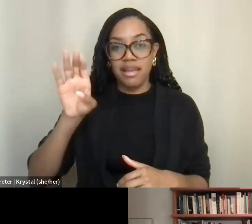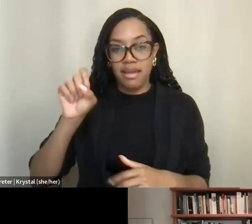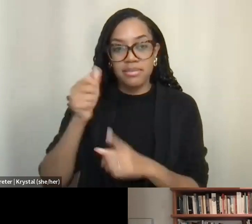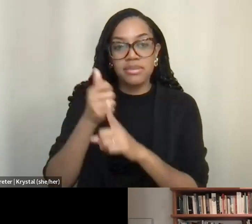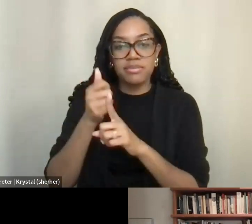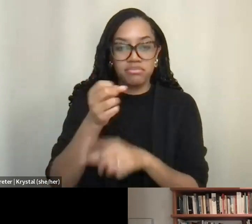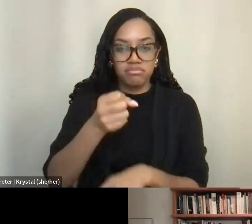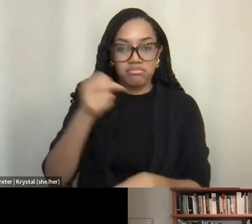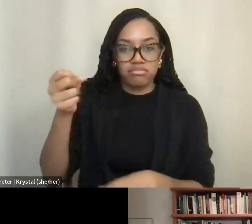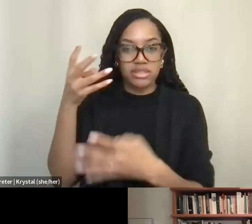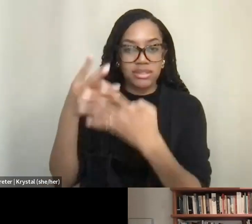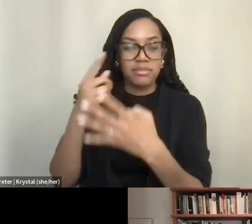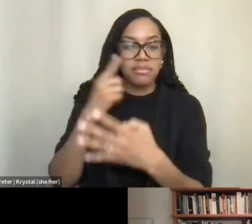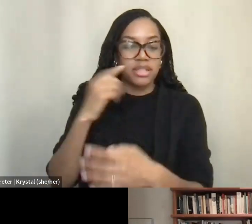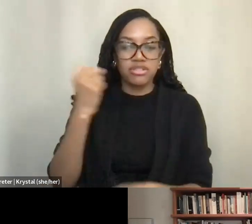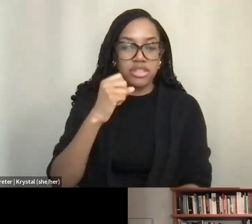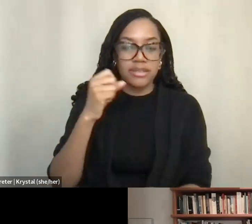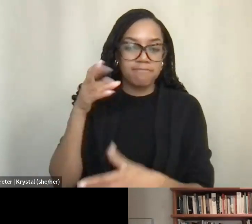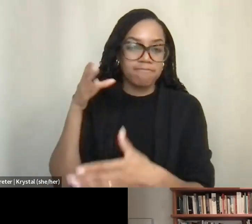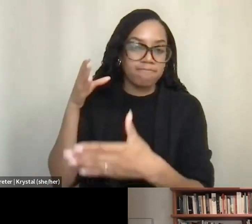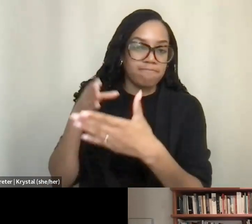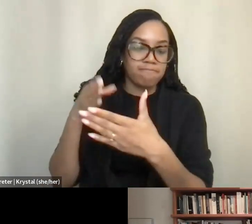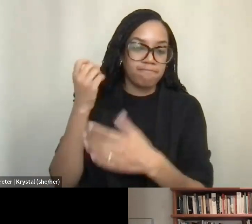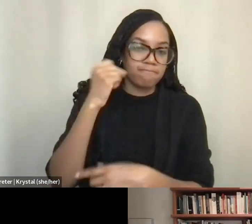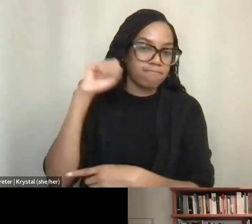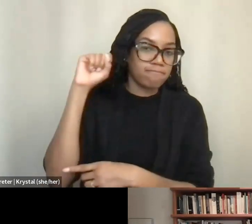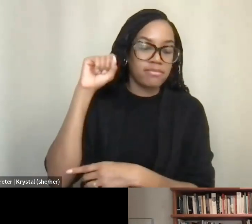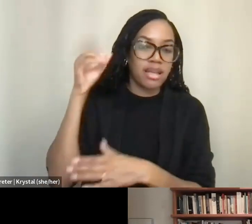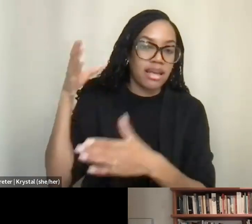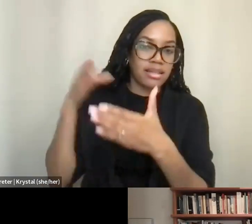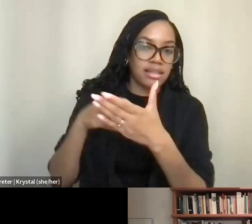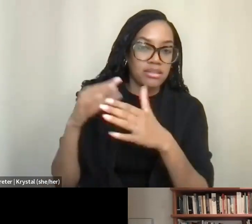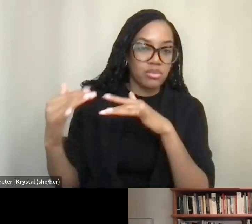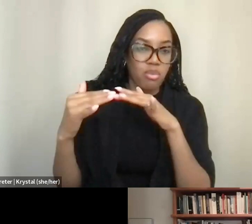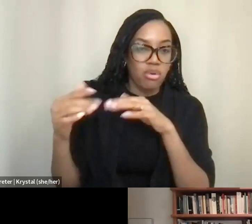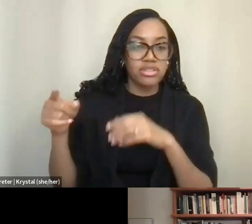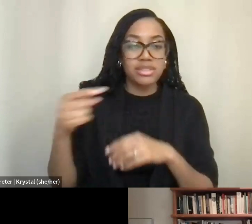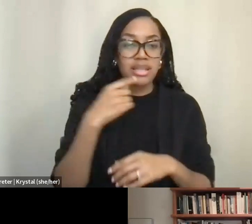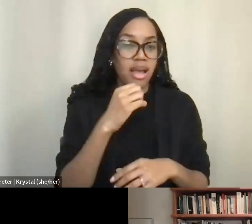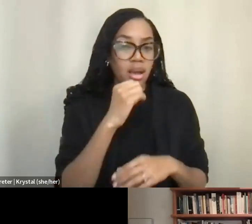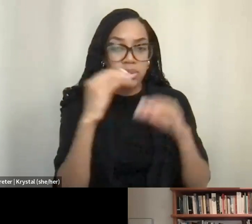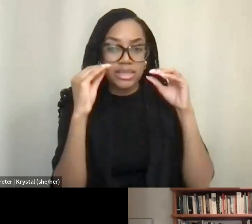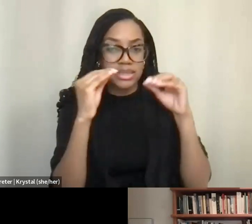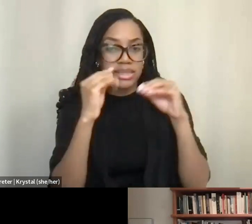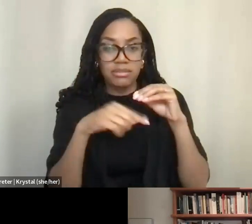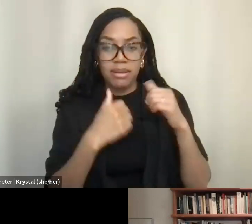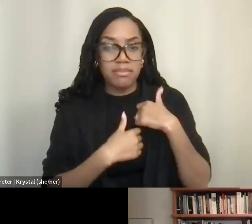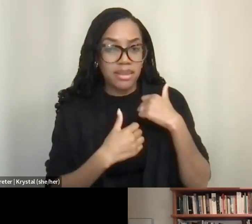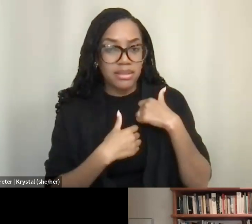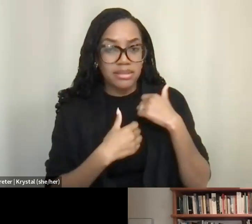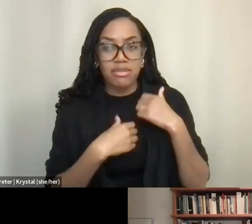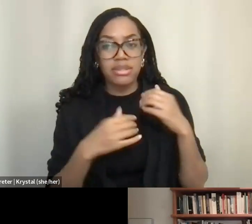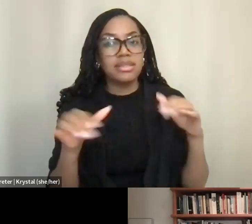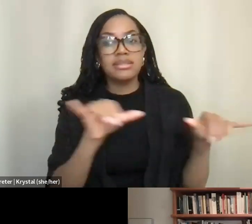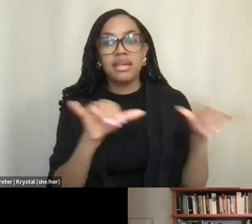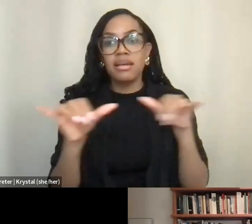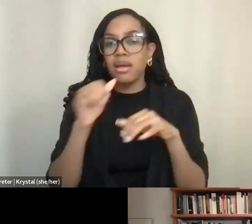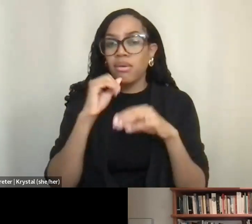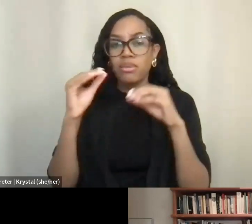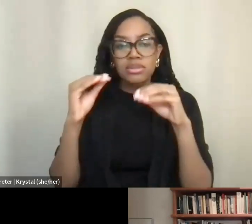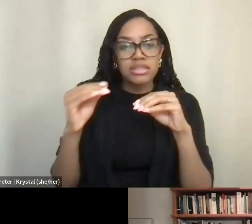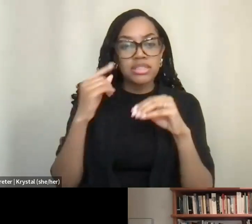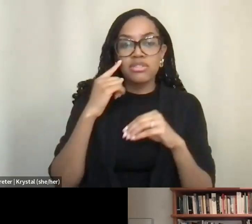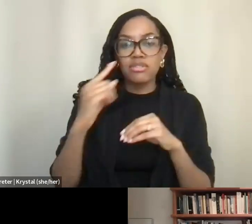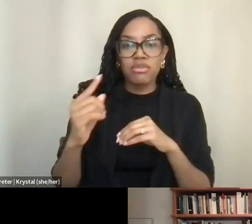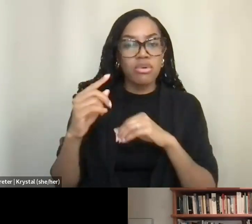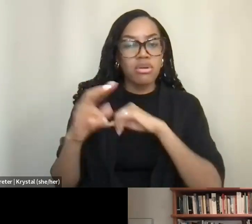children military training than to teach them arson, robbery, or assassination." So how do we account for the weakness